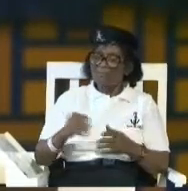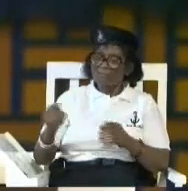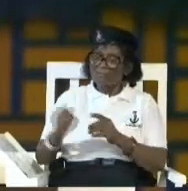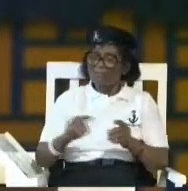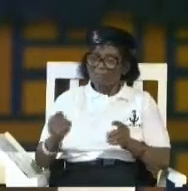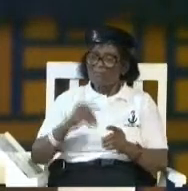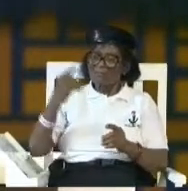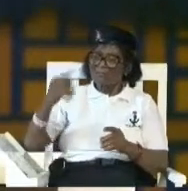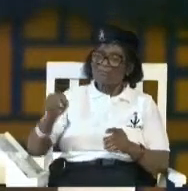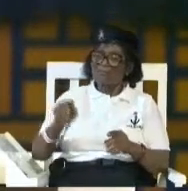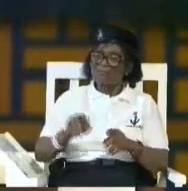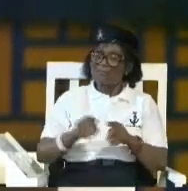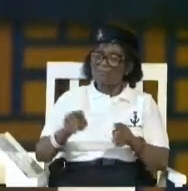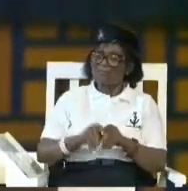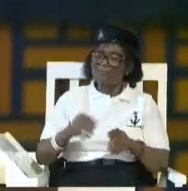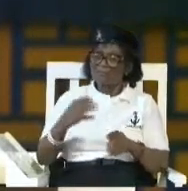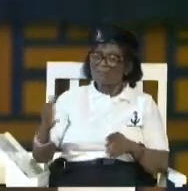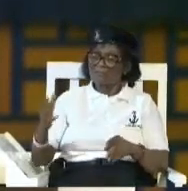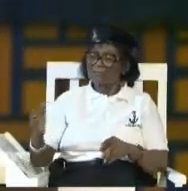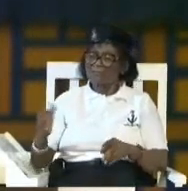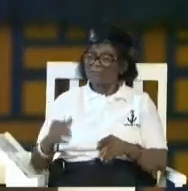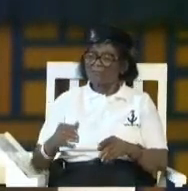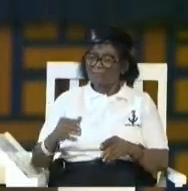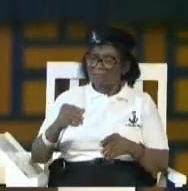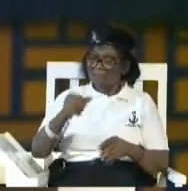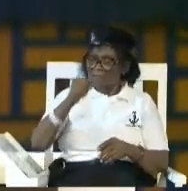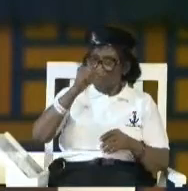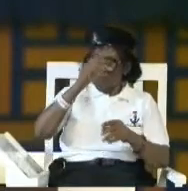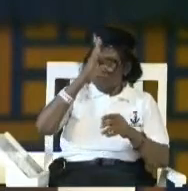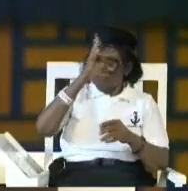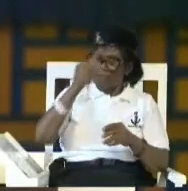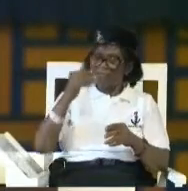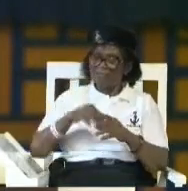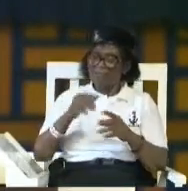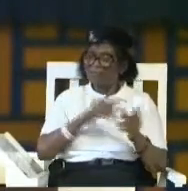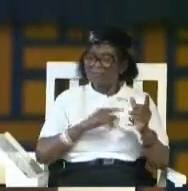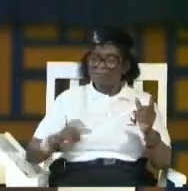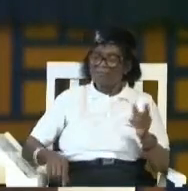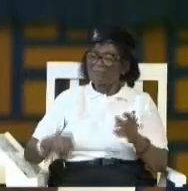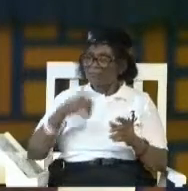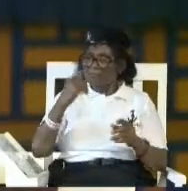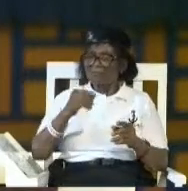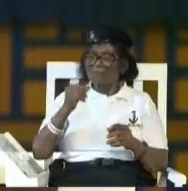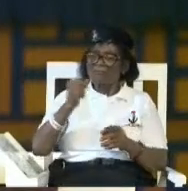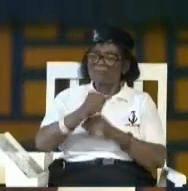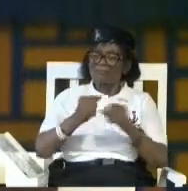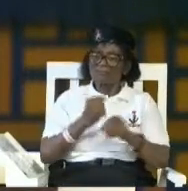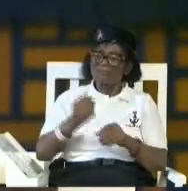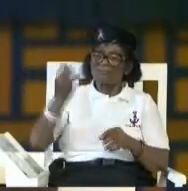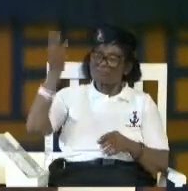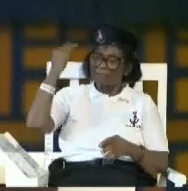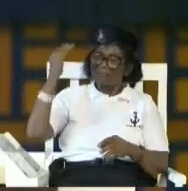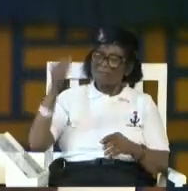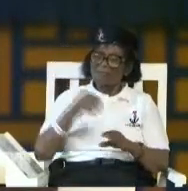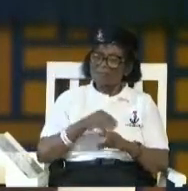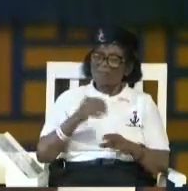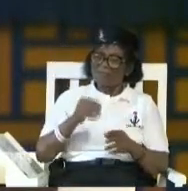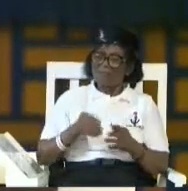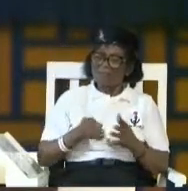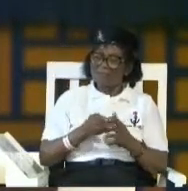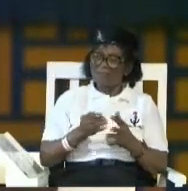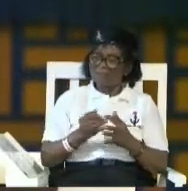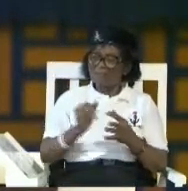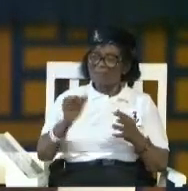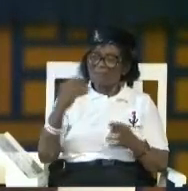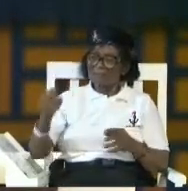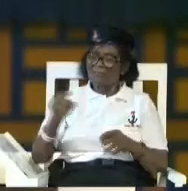My father in the Lord said, years ago, at the beginning of the church, that's how we used to conduct